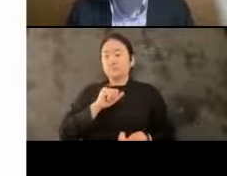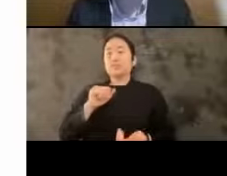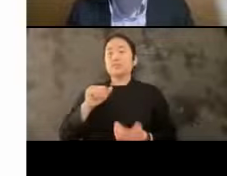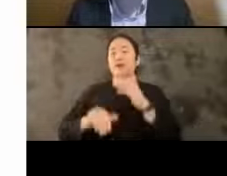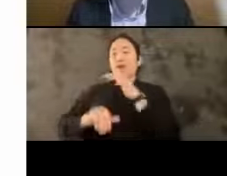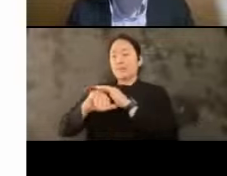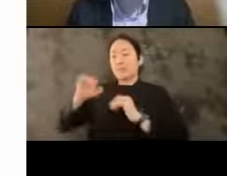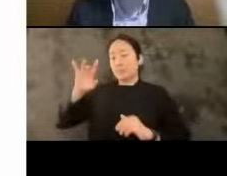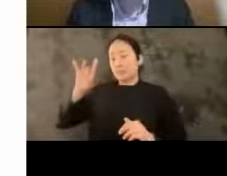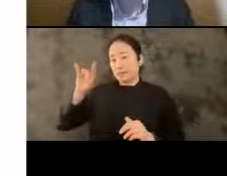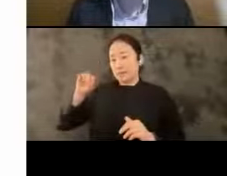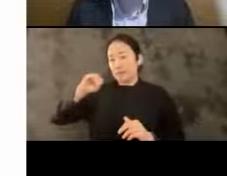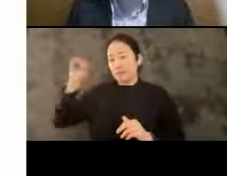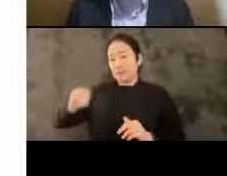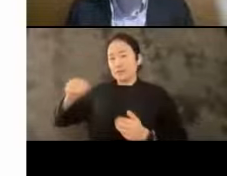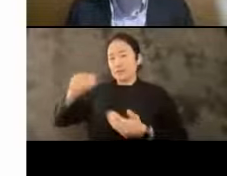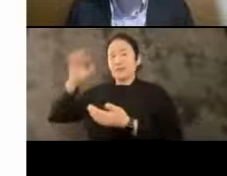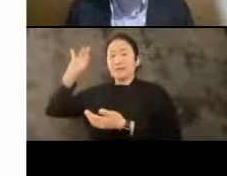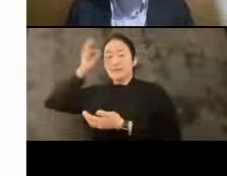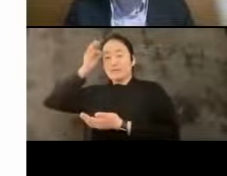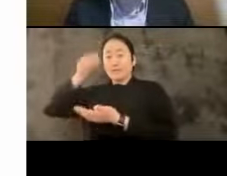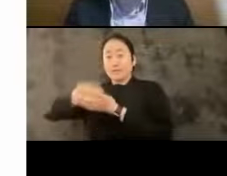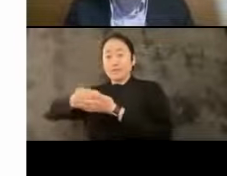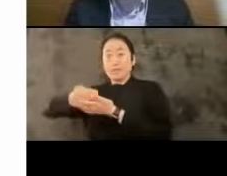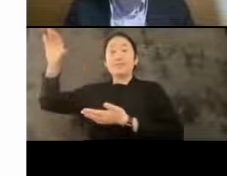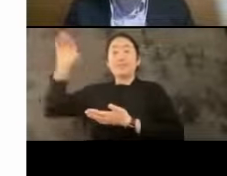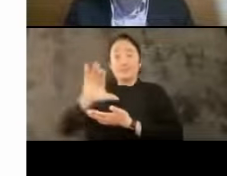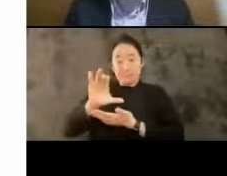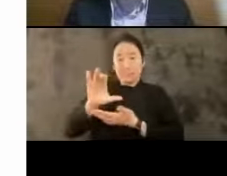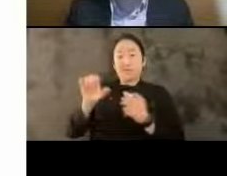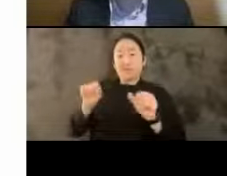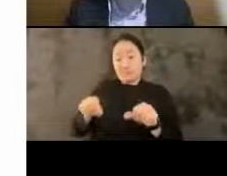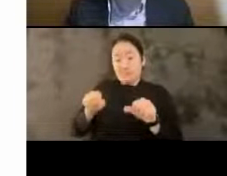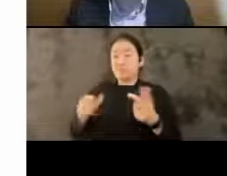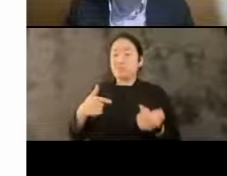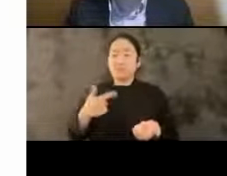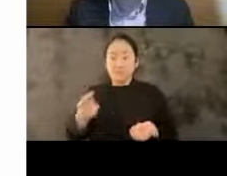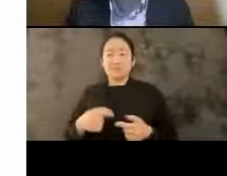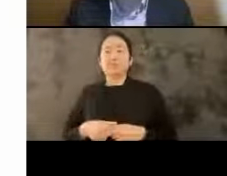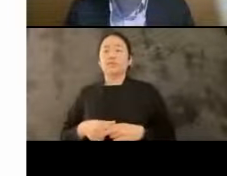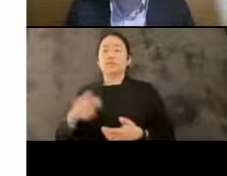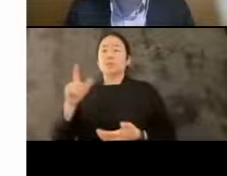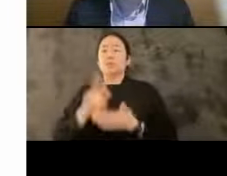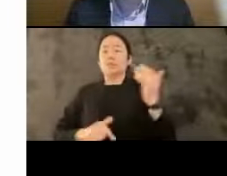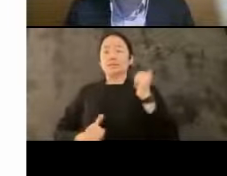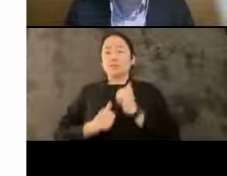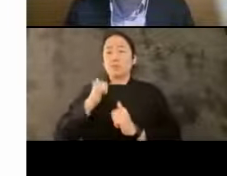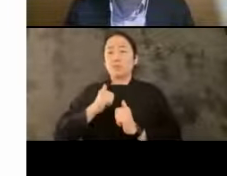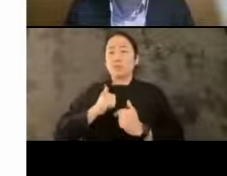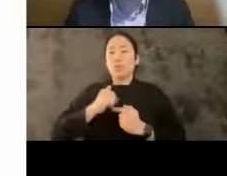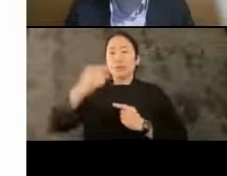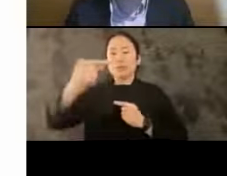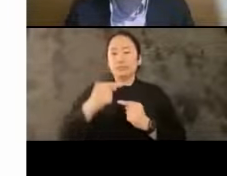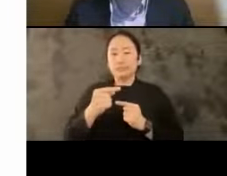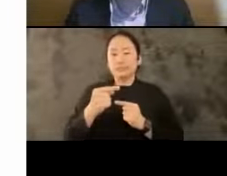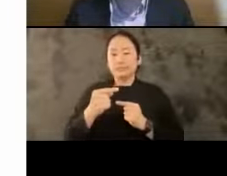funding. So for the low cost option on this range, we looked at the shortest route, which is from Bayshore